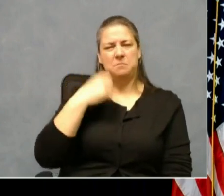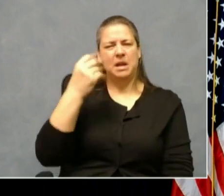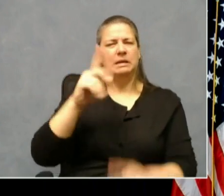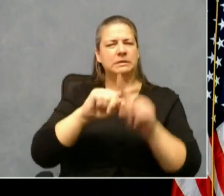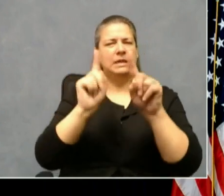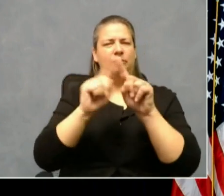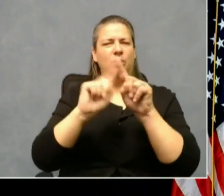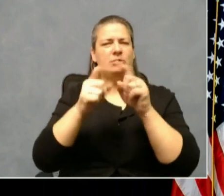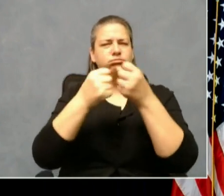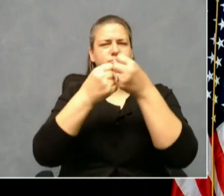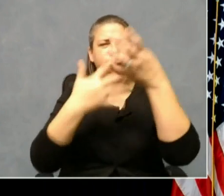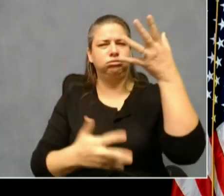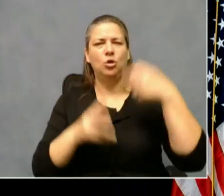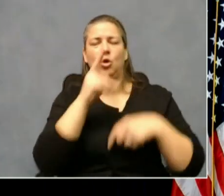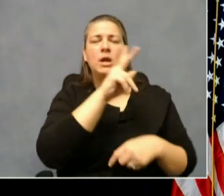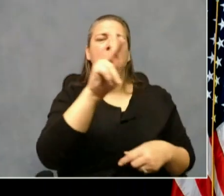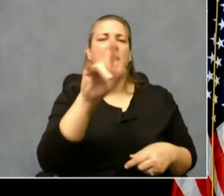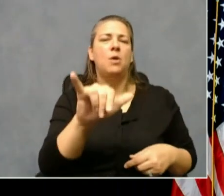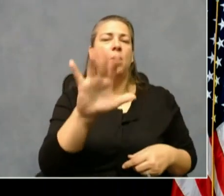at